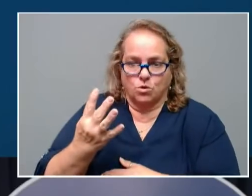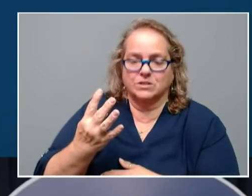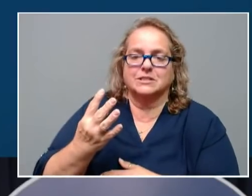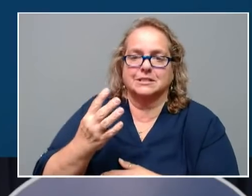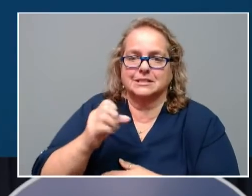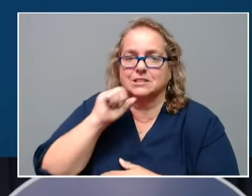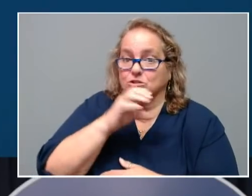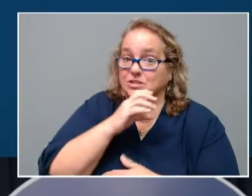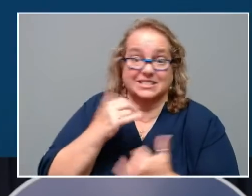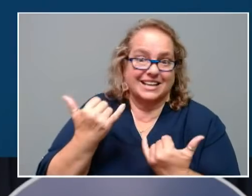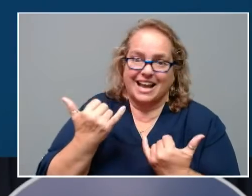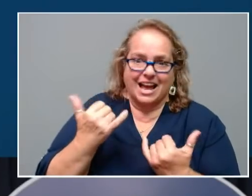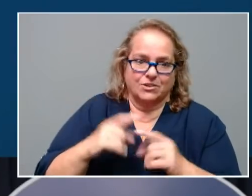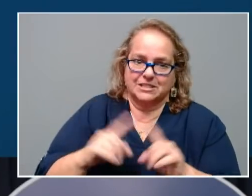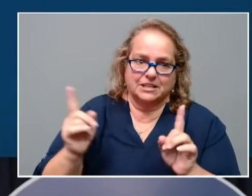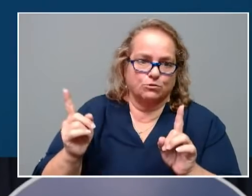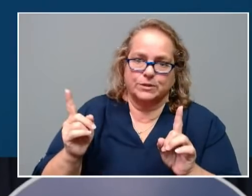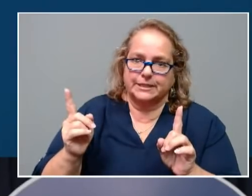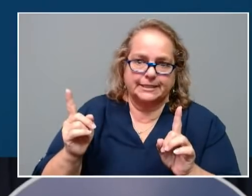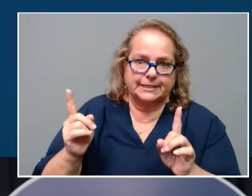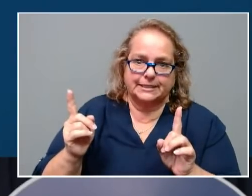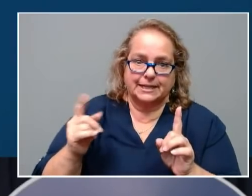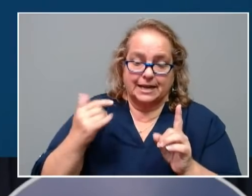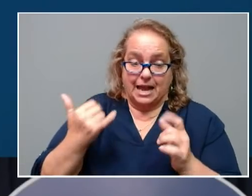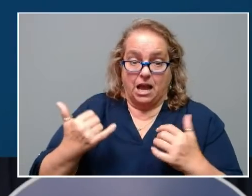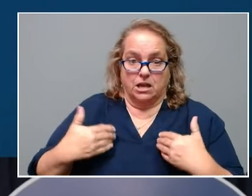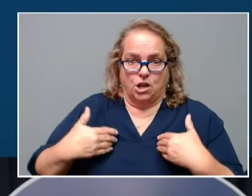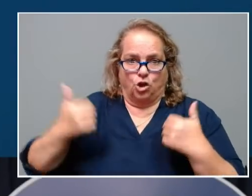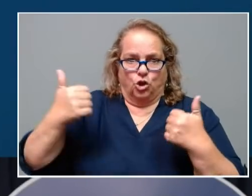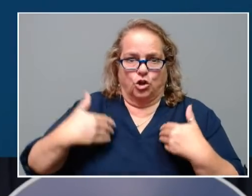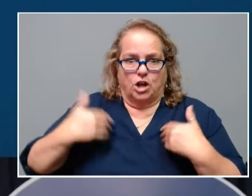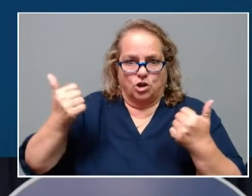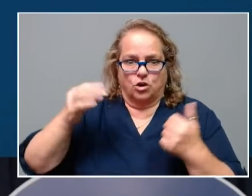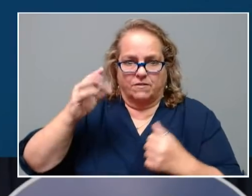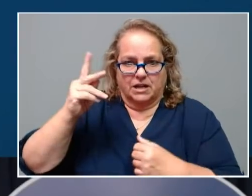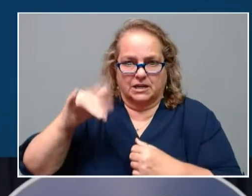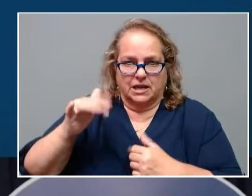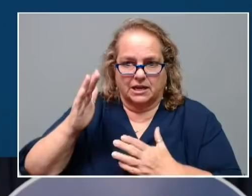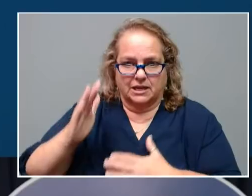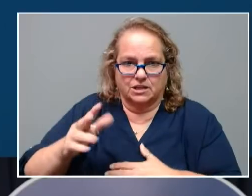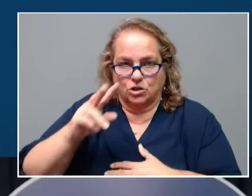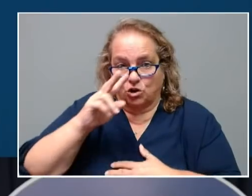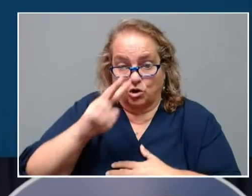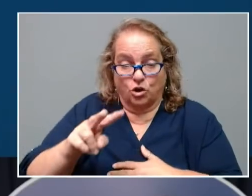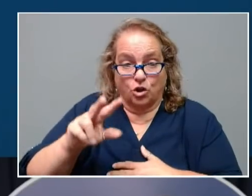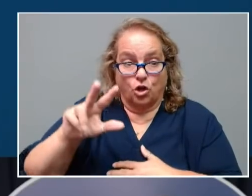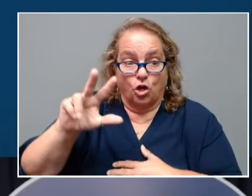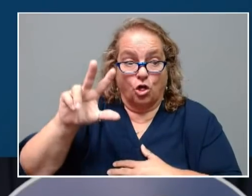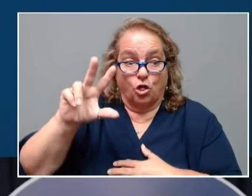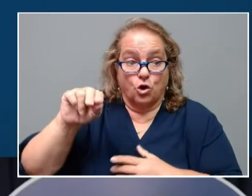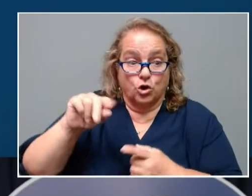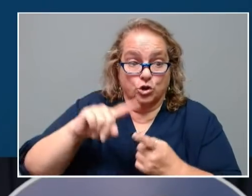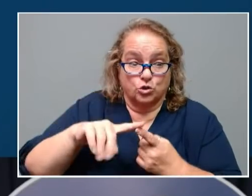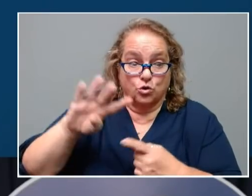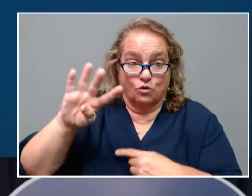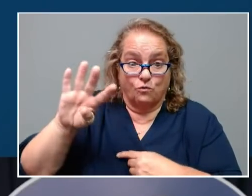now. With younger Kentuckians, I mean, look at the 30 to